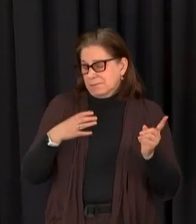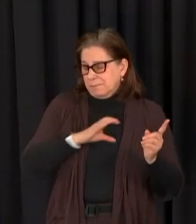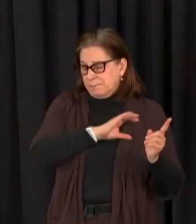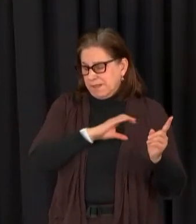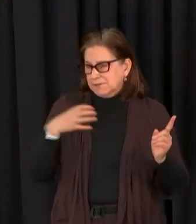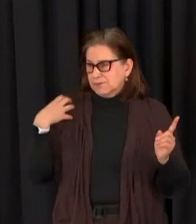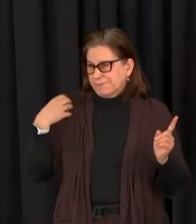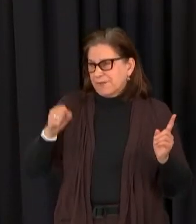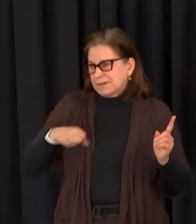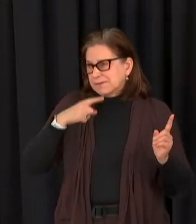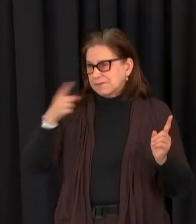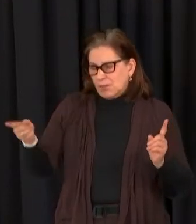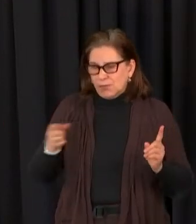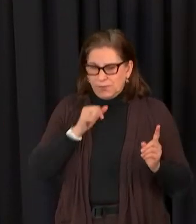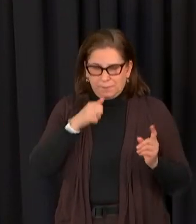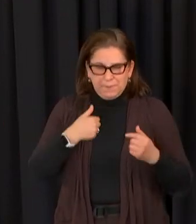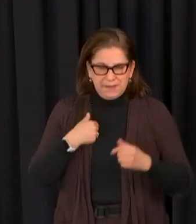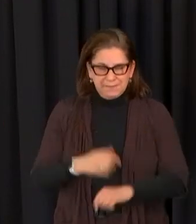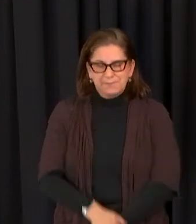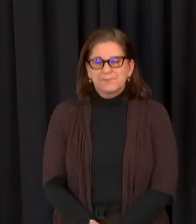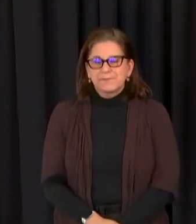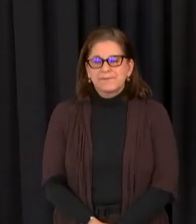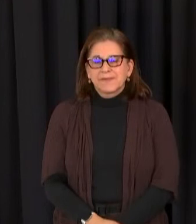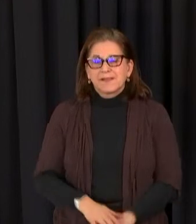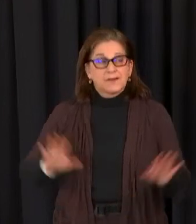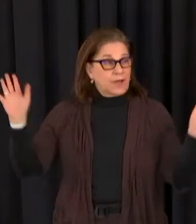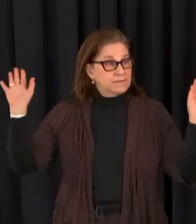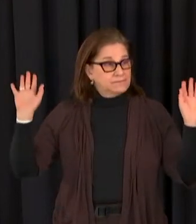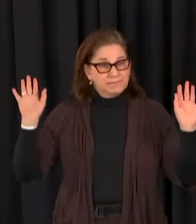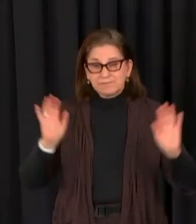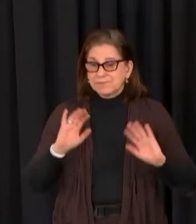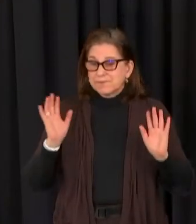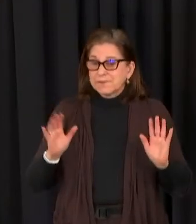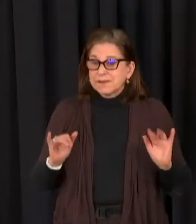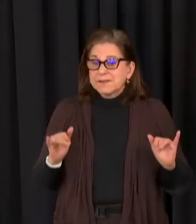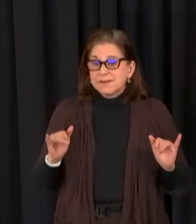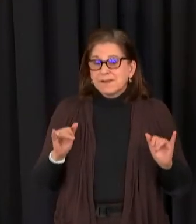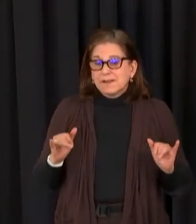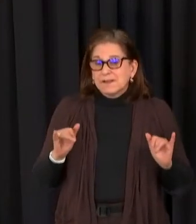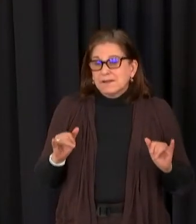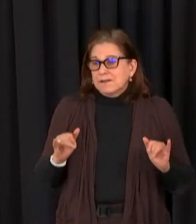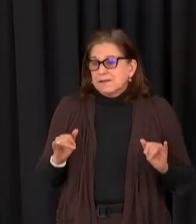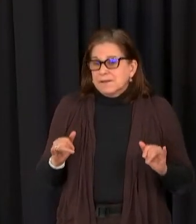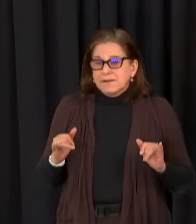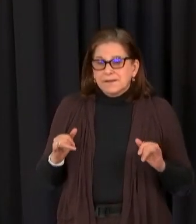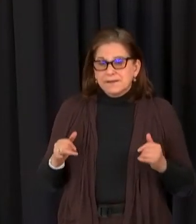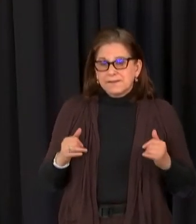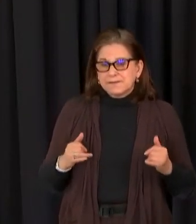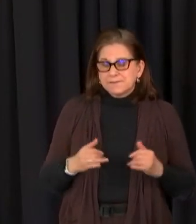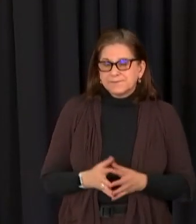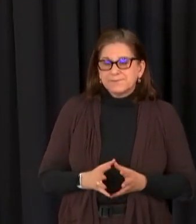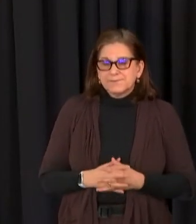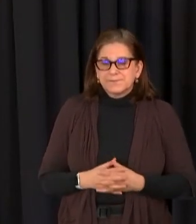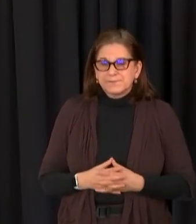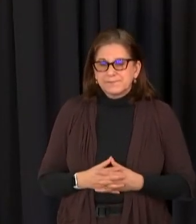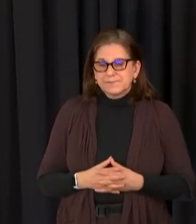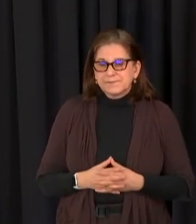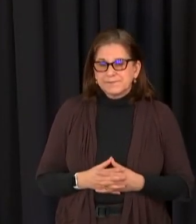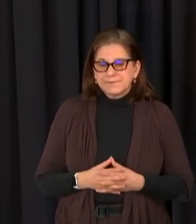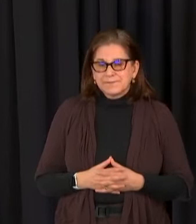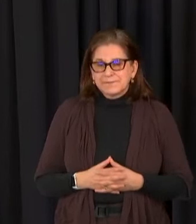that question. And so and I don't know what particular violations you're talking about,